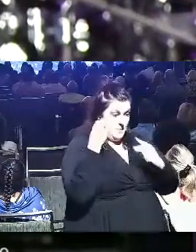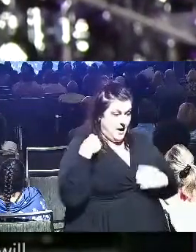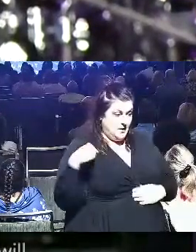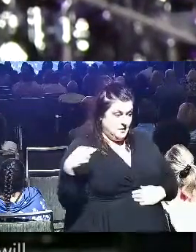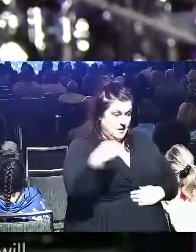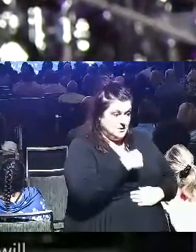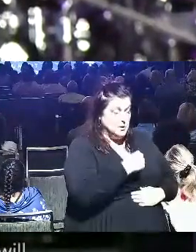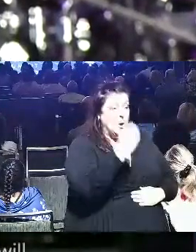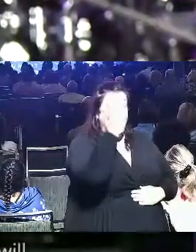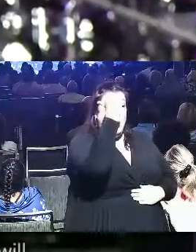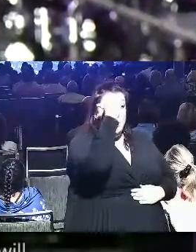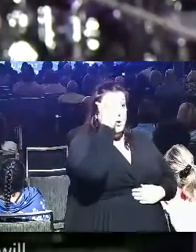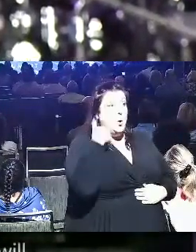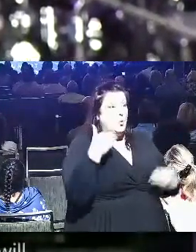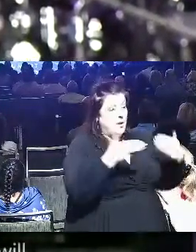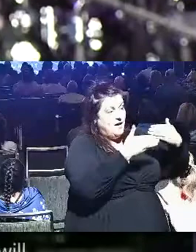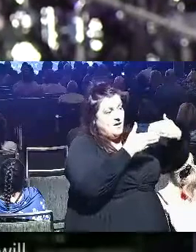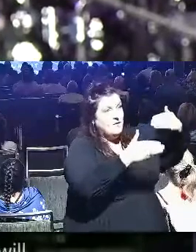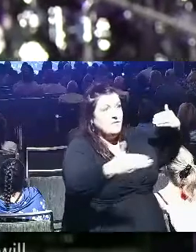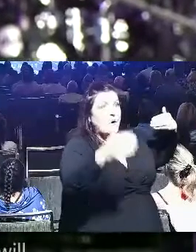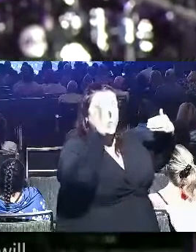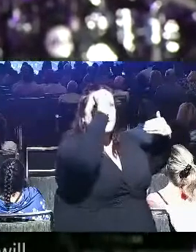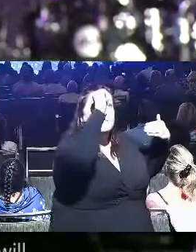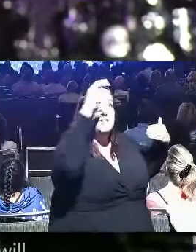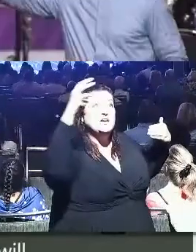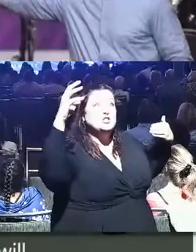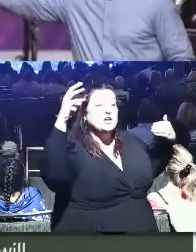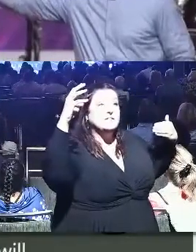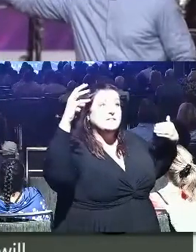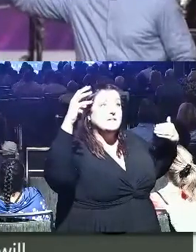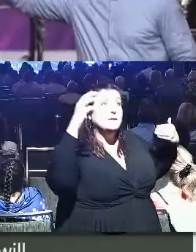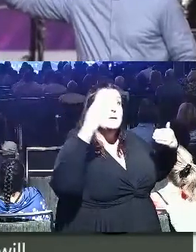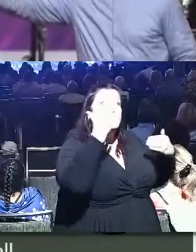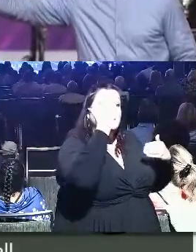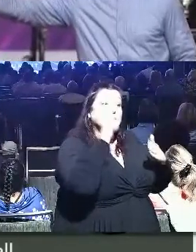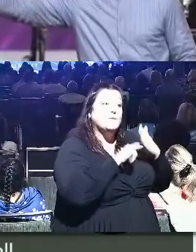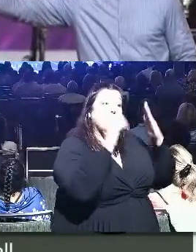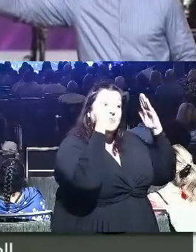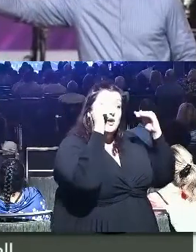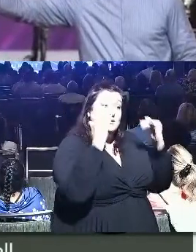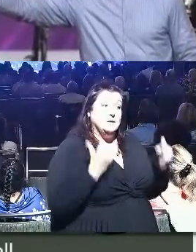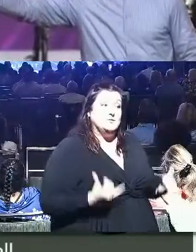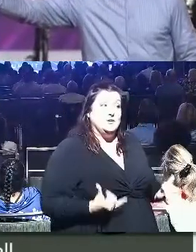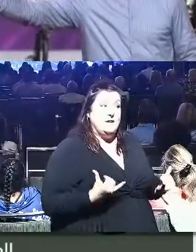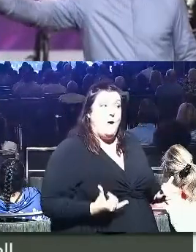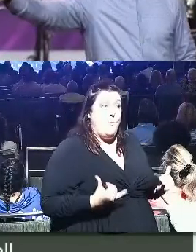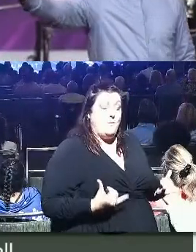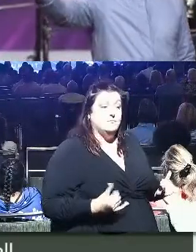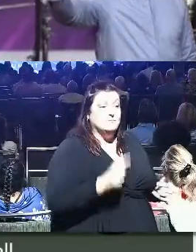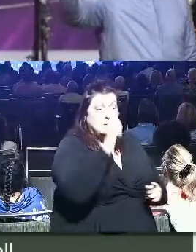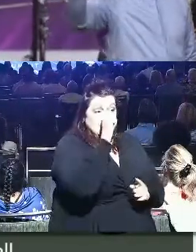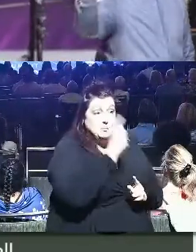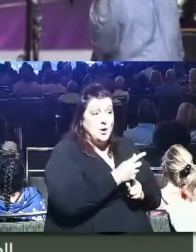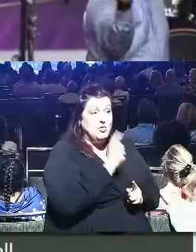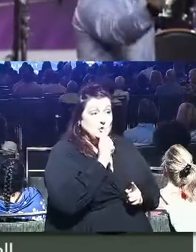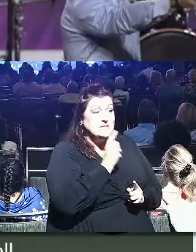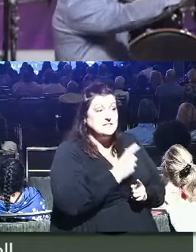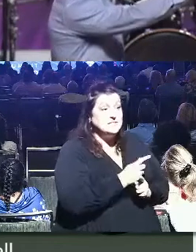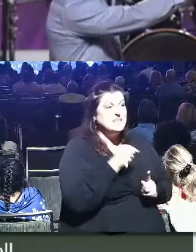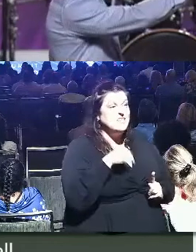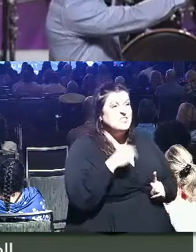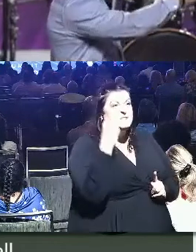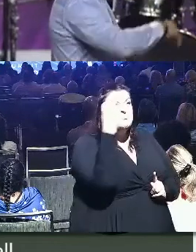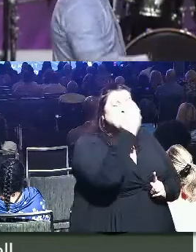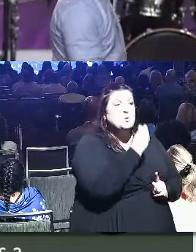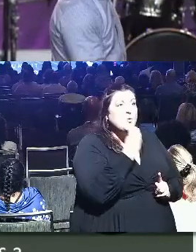and know we had forward vision because of all that they're experiencing at that hour. Brothers and sisters, it is a beautiful